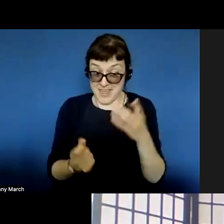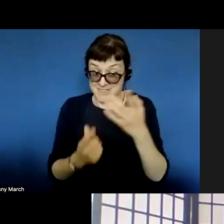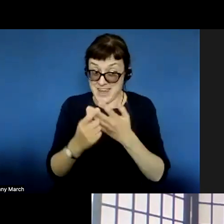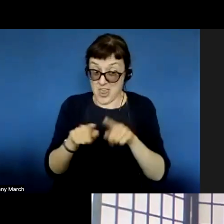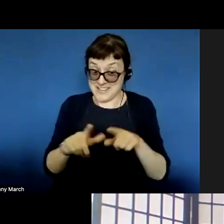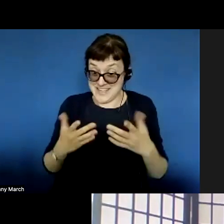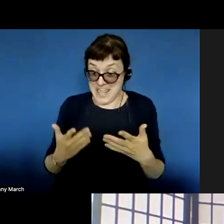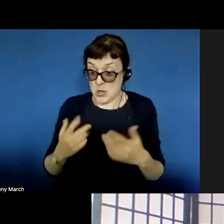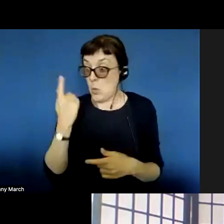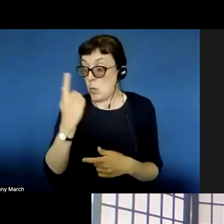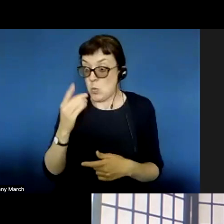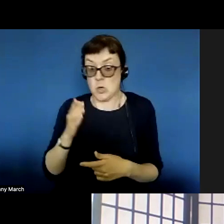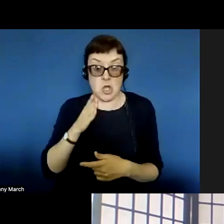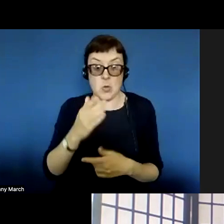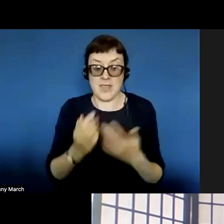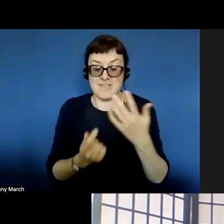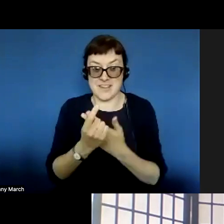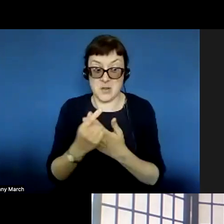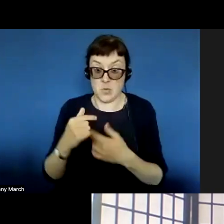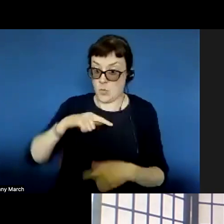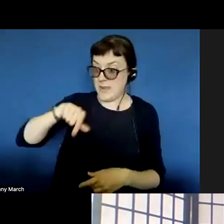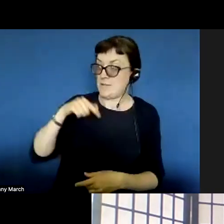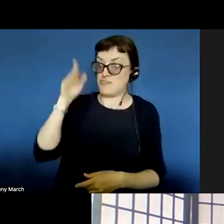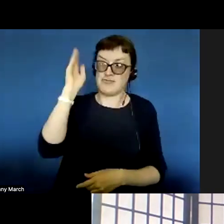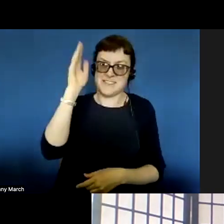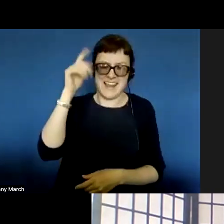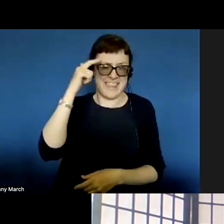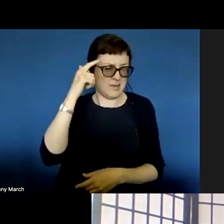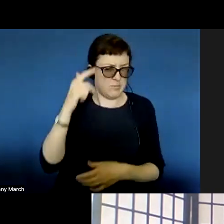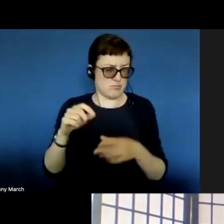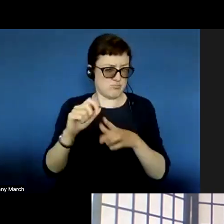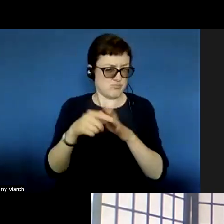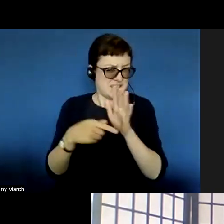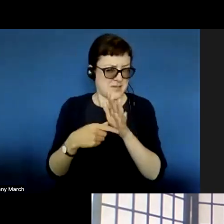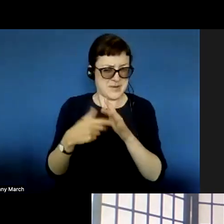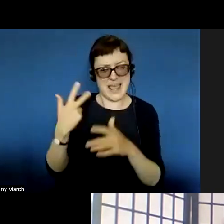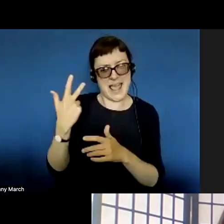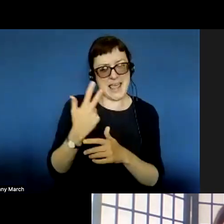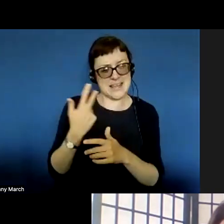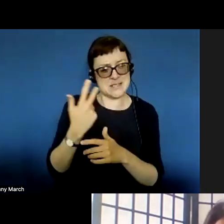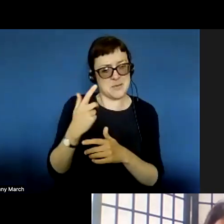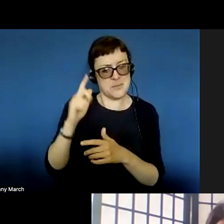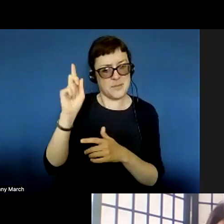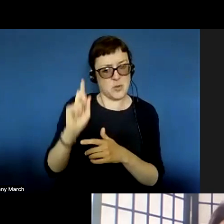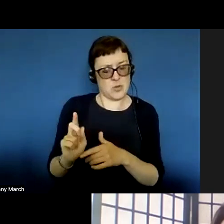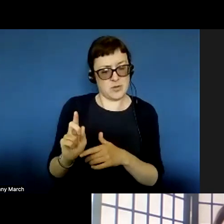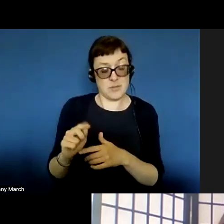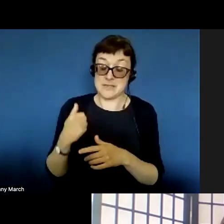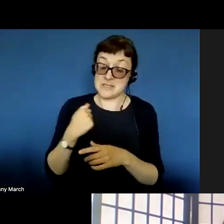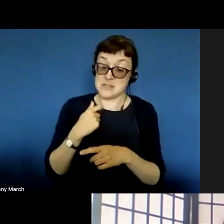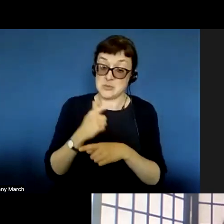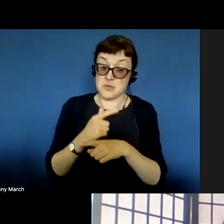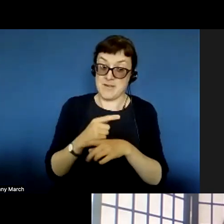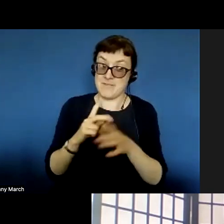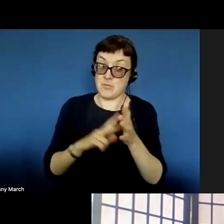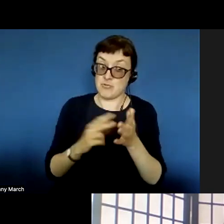that like we're presenting about a project that had like, I think there was like 8 of us. And I talked about the Vordy archive before, like with Kate, I